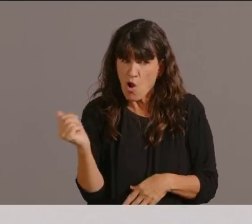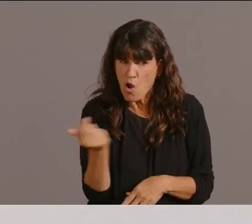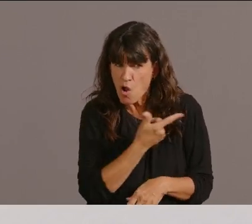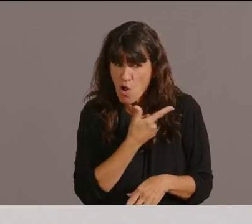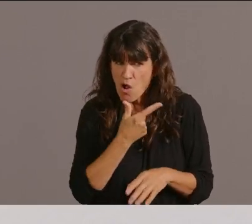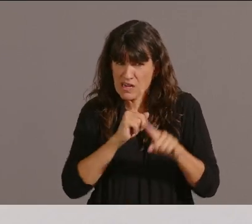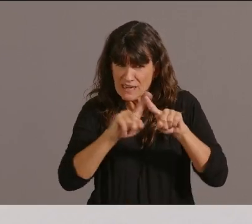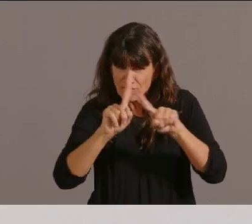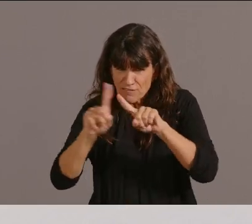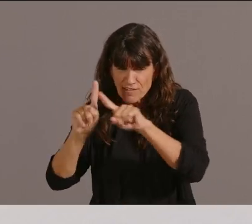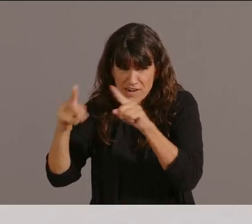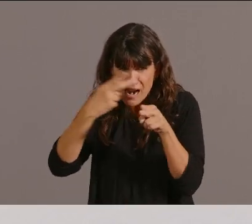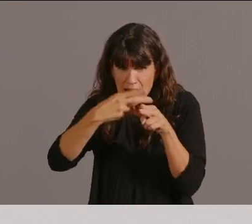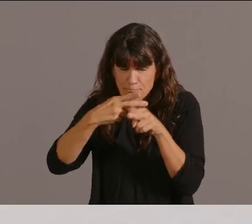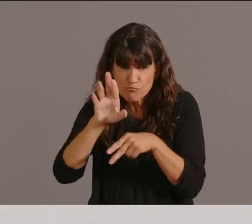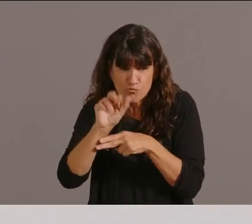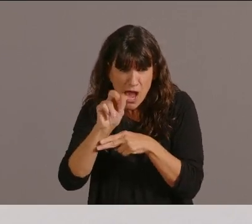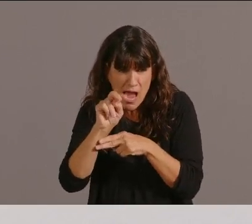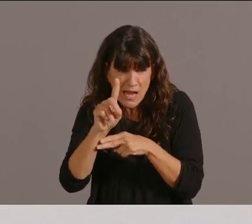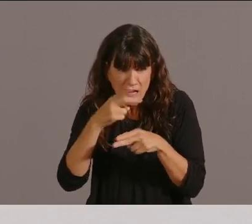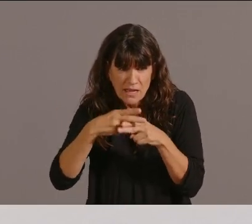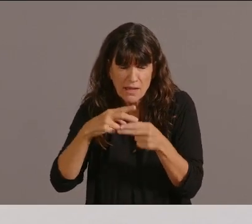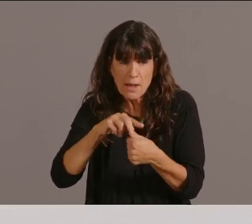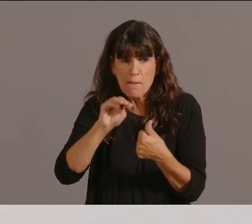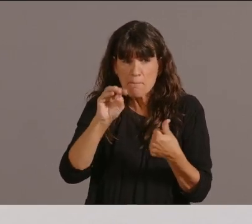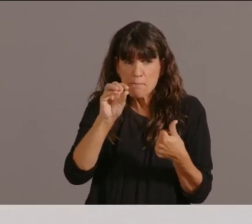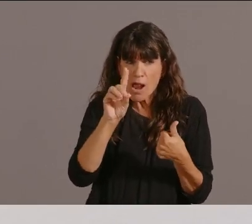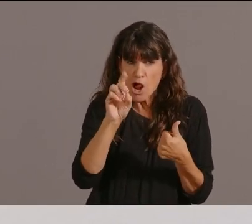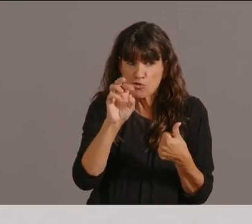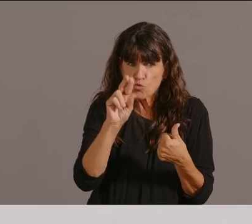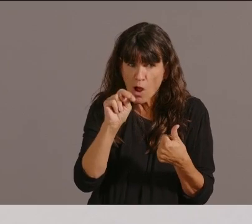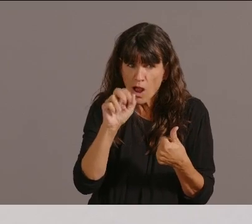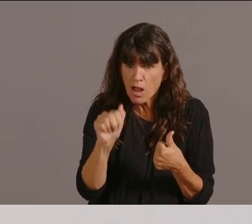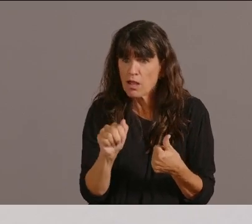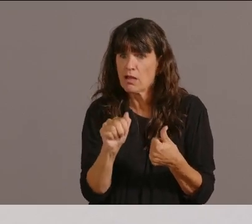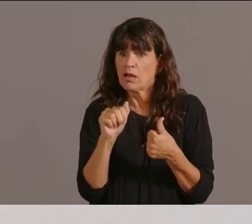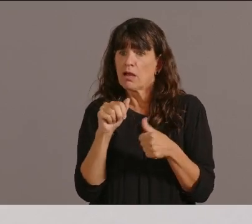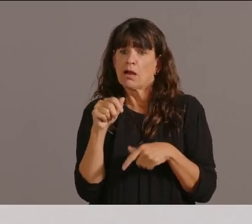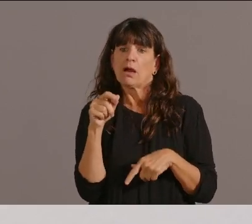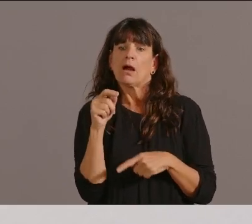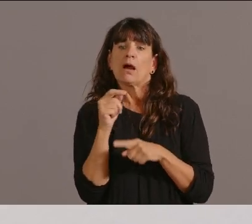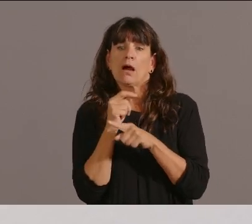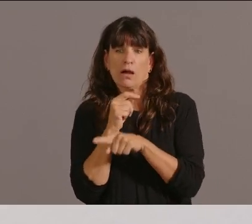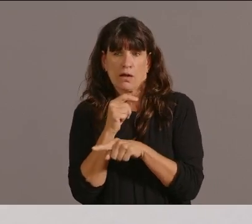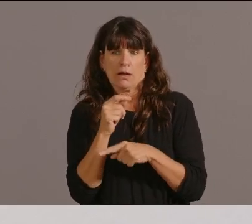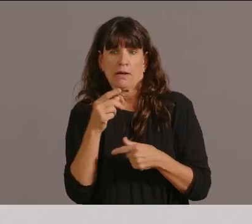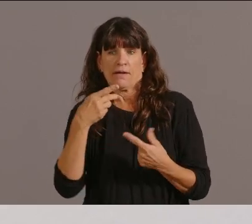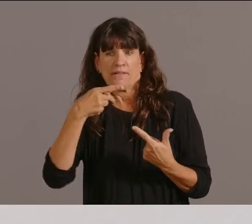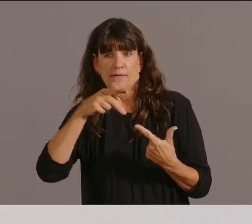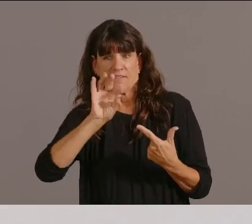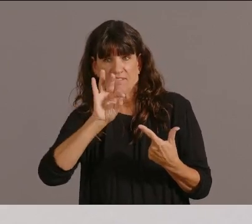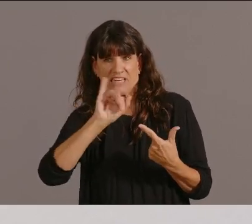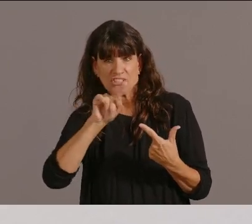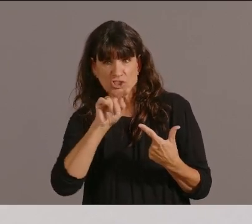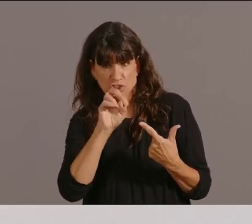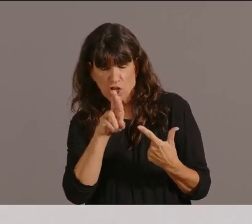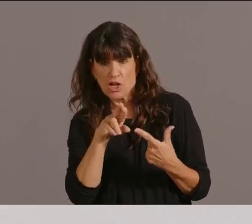Moderna and the Pfizer that we're getting. Let me see. I think it's like 132,000 Moderna